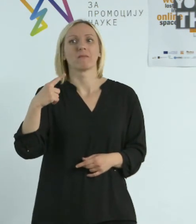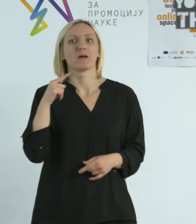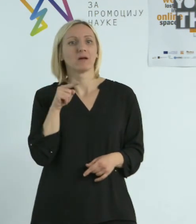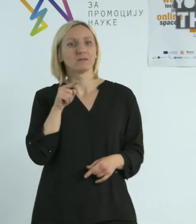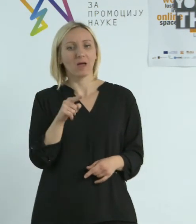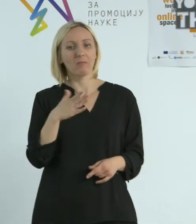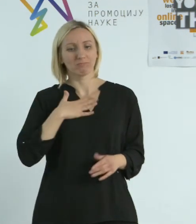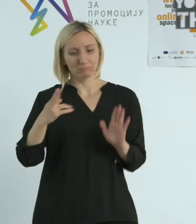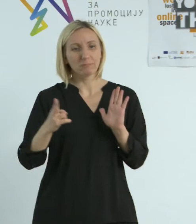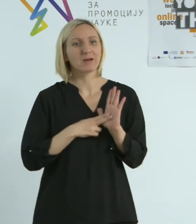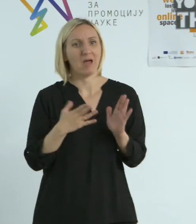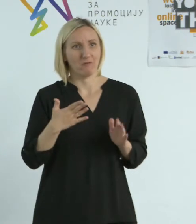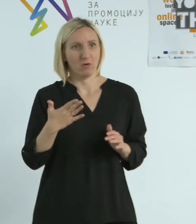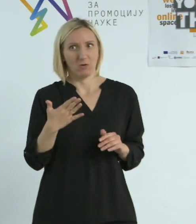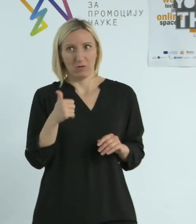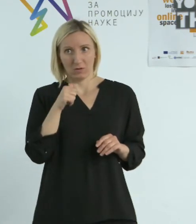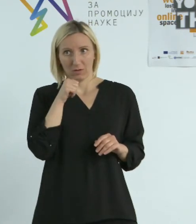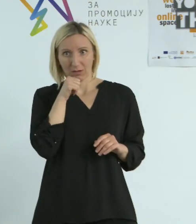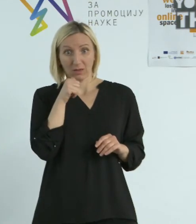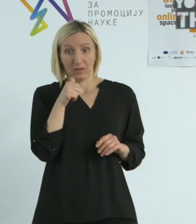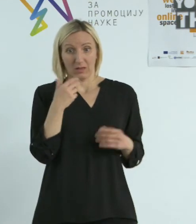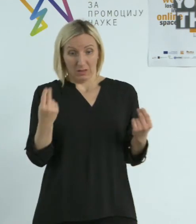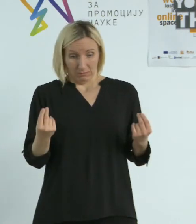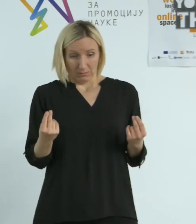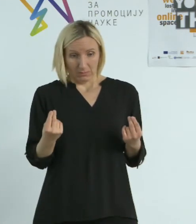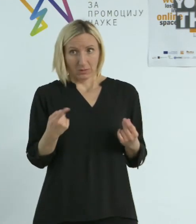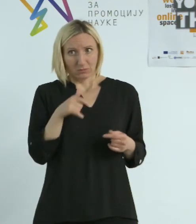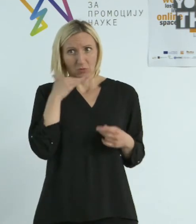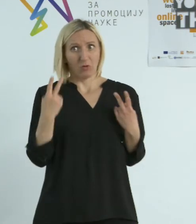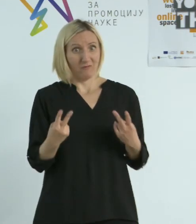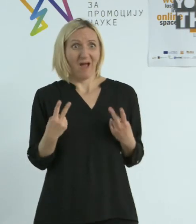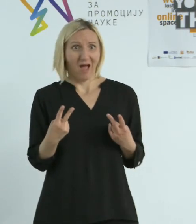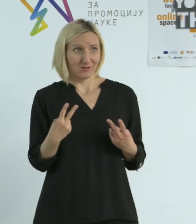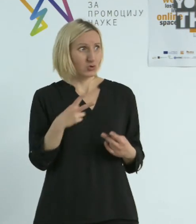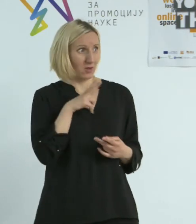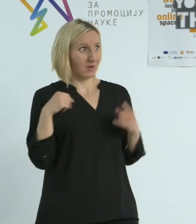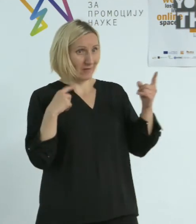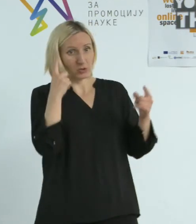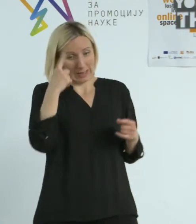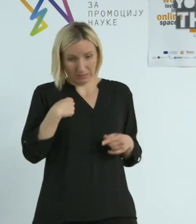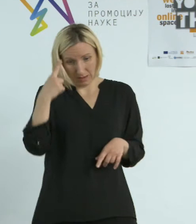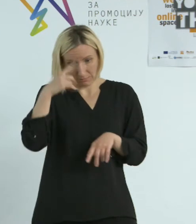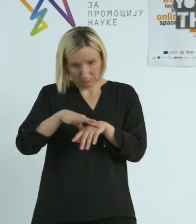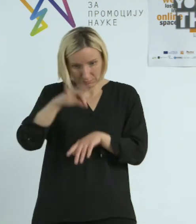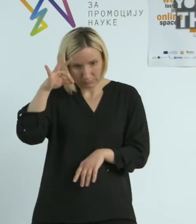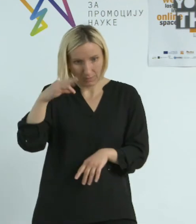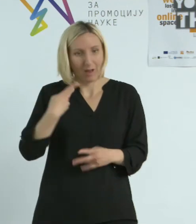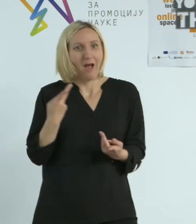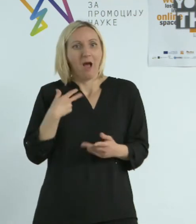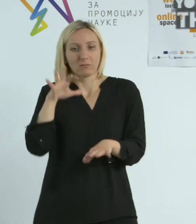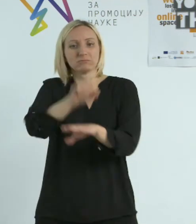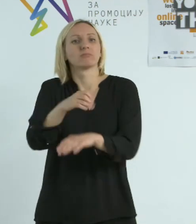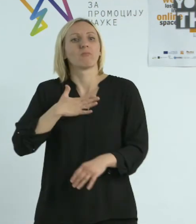and dealing it is something that is very important in Croatia. So I would say it's